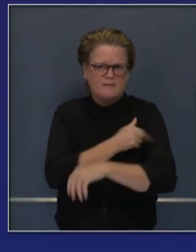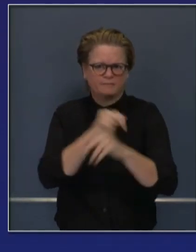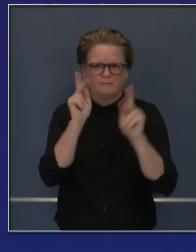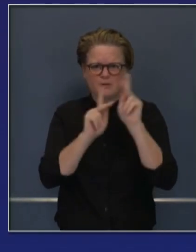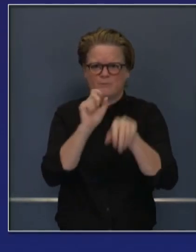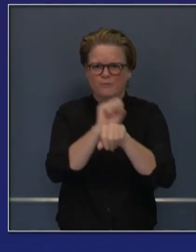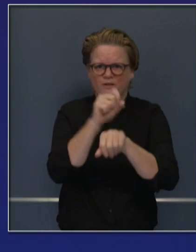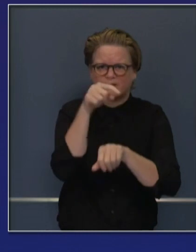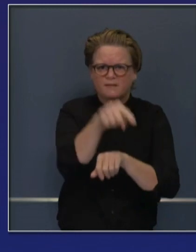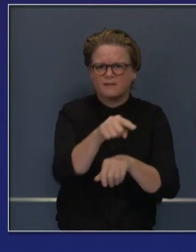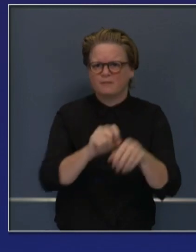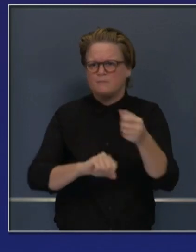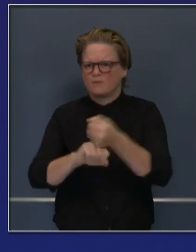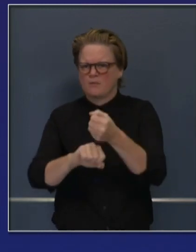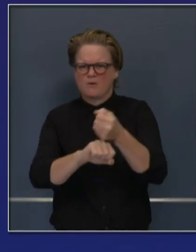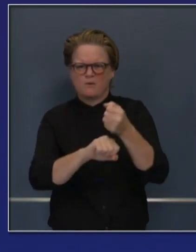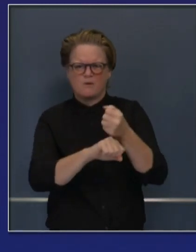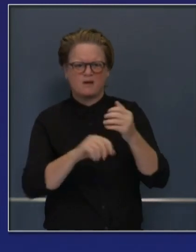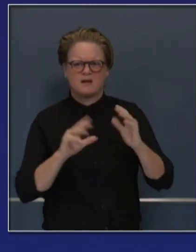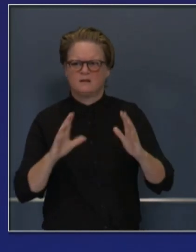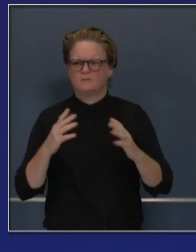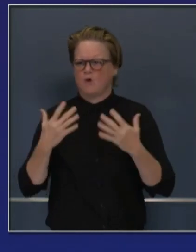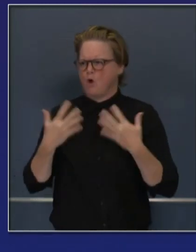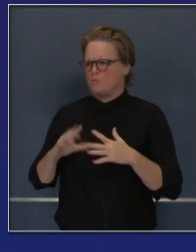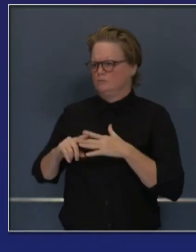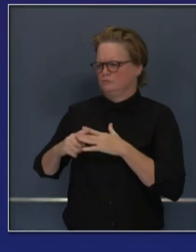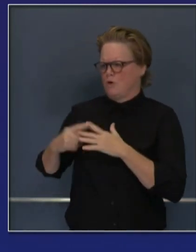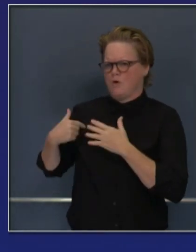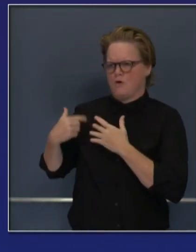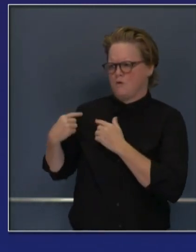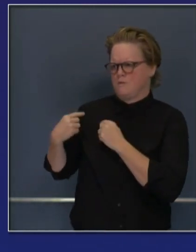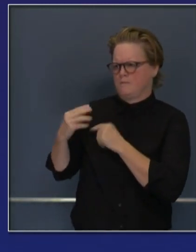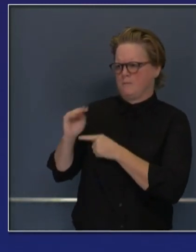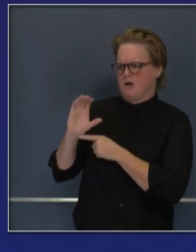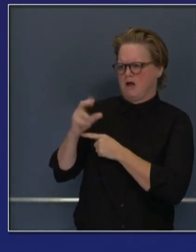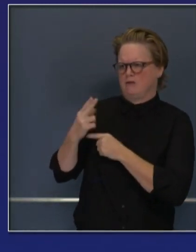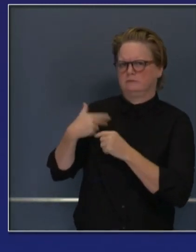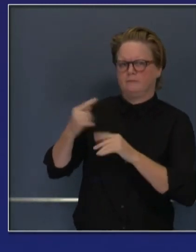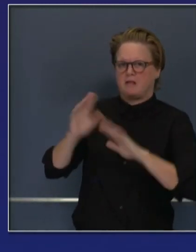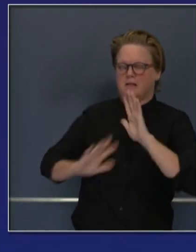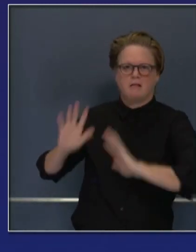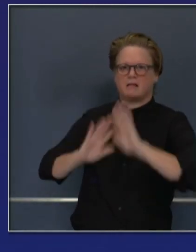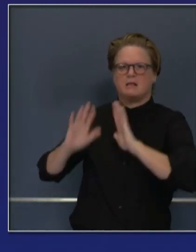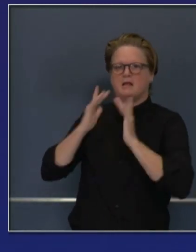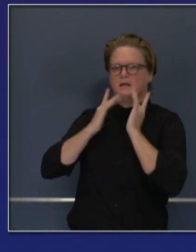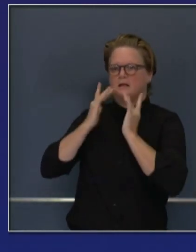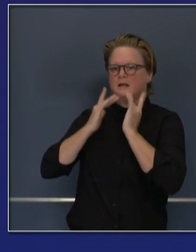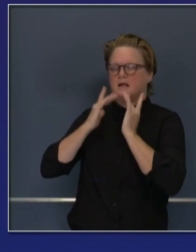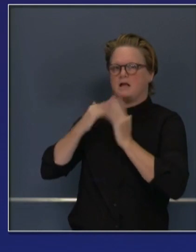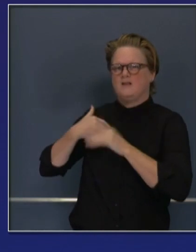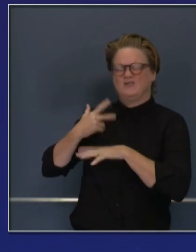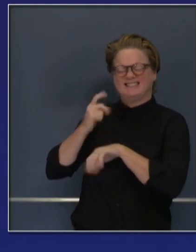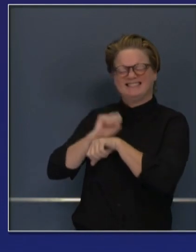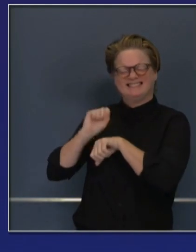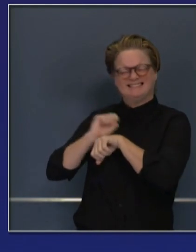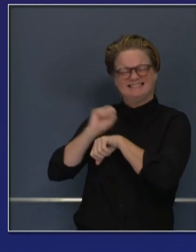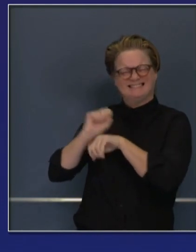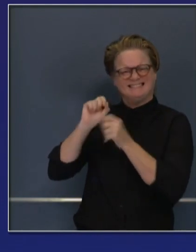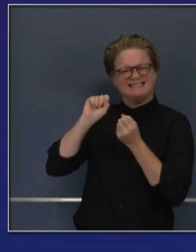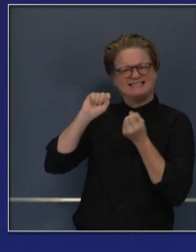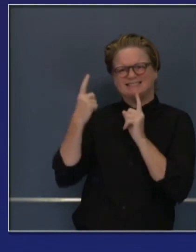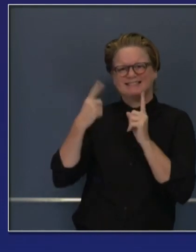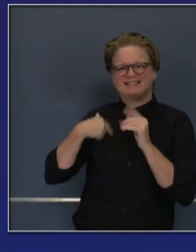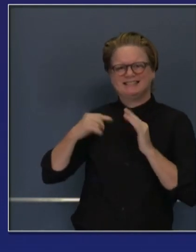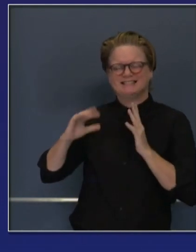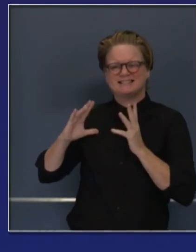pandemic. We have not been passive. We've been very active at building up those supplies, including, again, those surge facilities